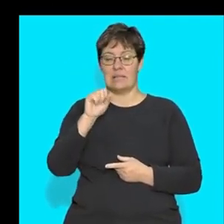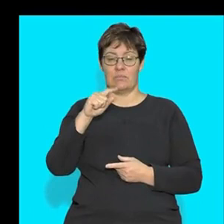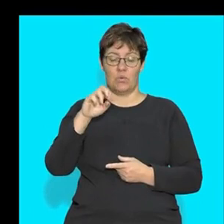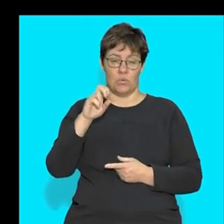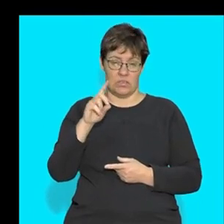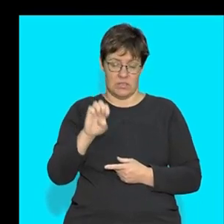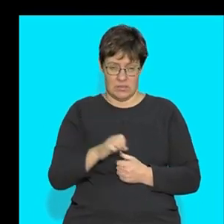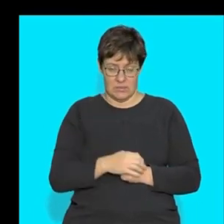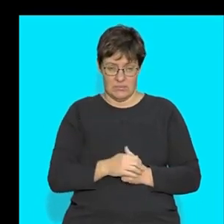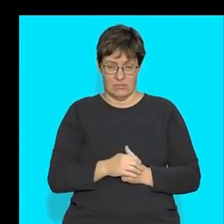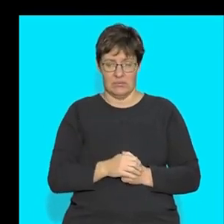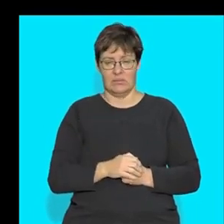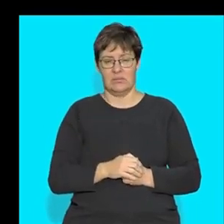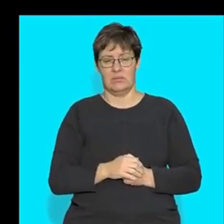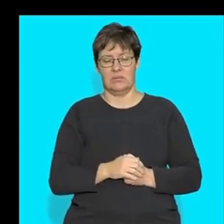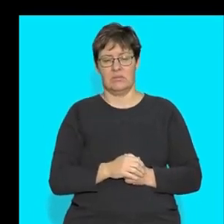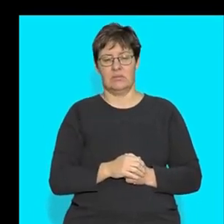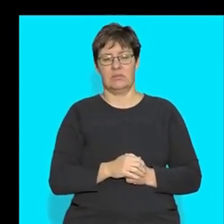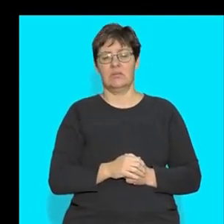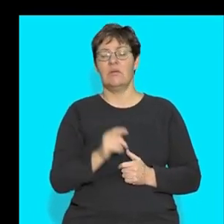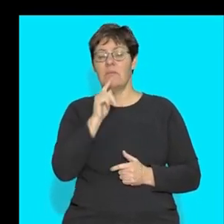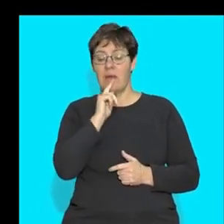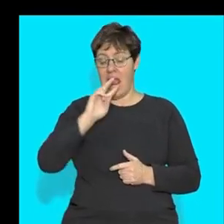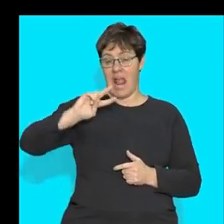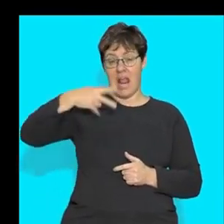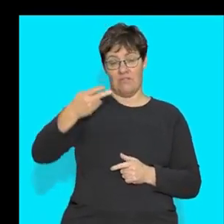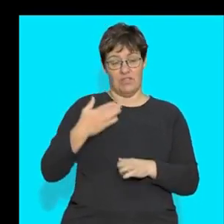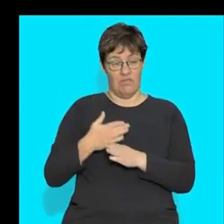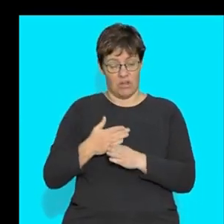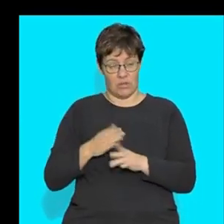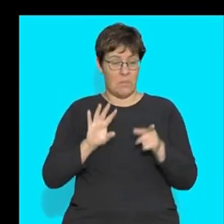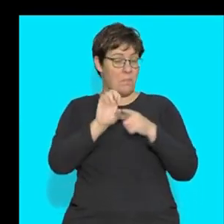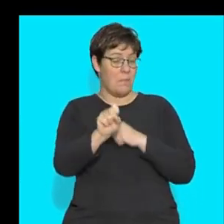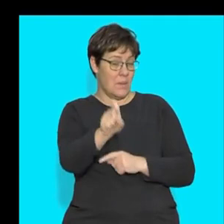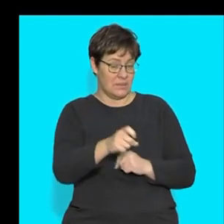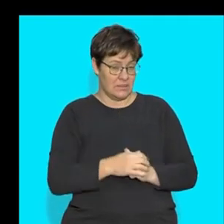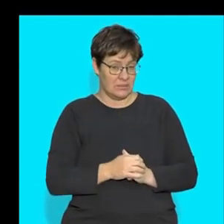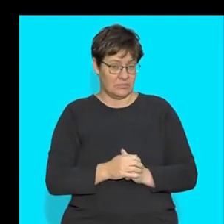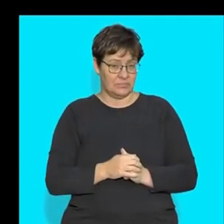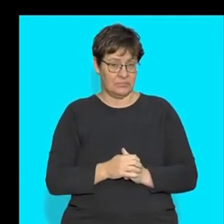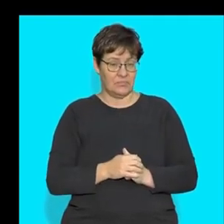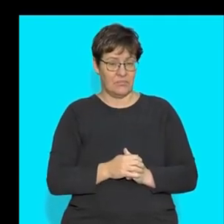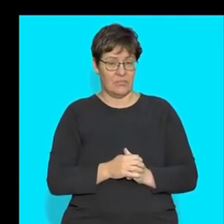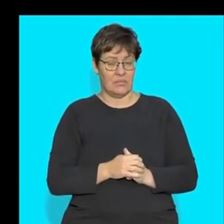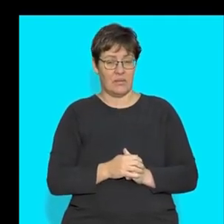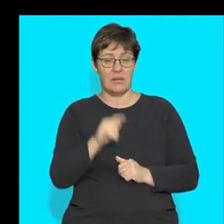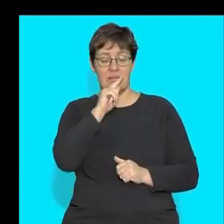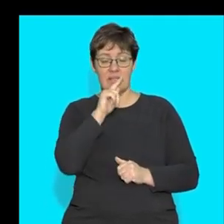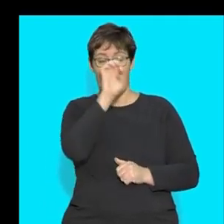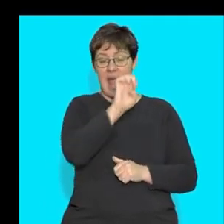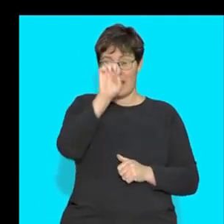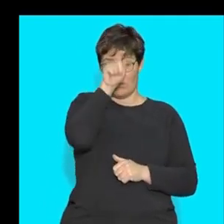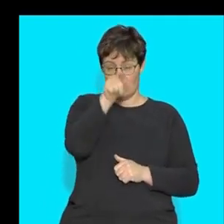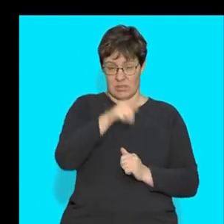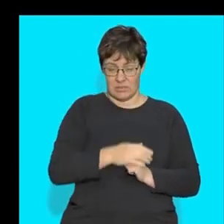asymptote. Now, we need to determine the inverse function of this graph. Remember, this is an